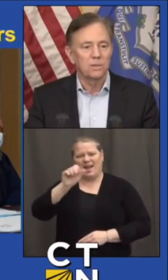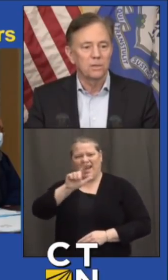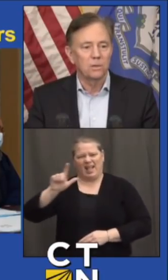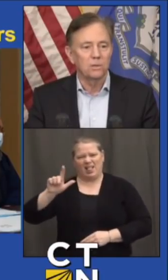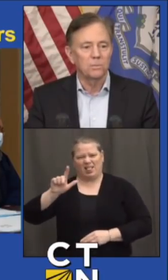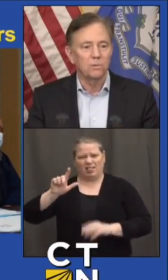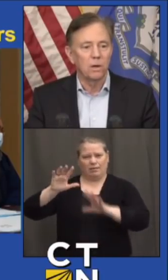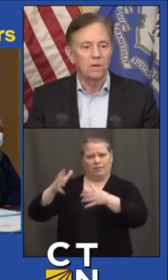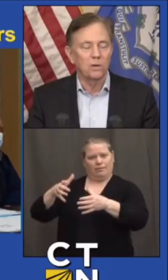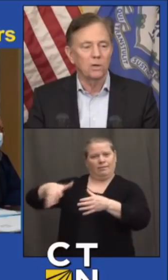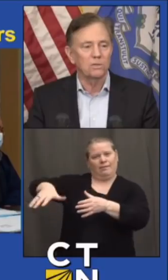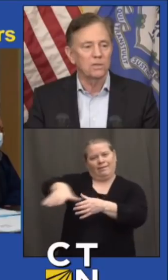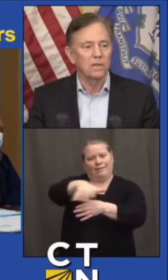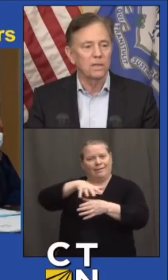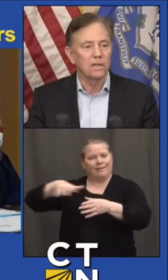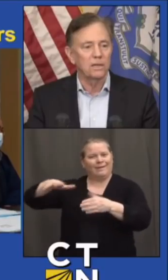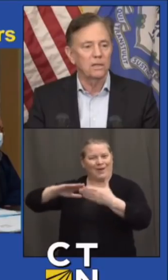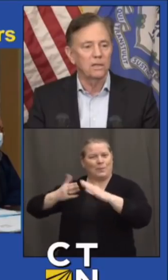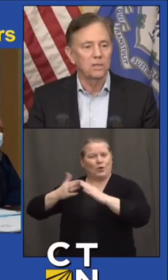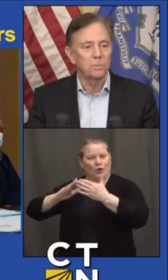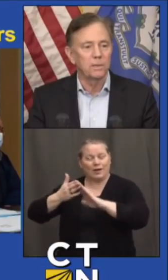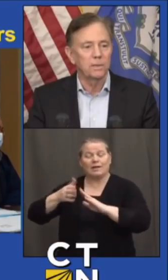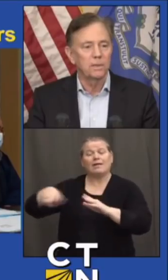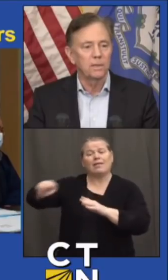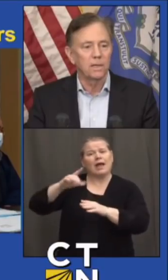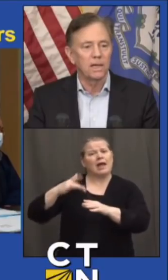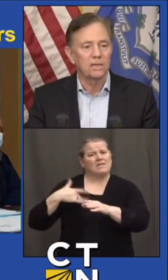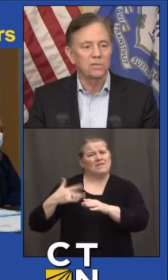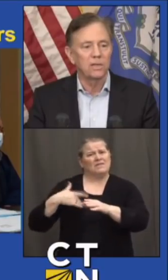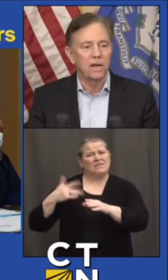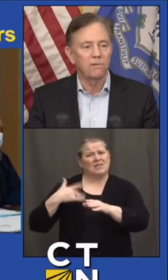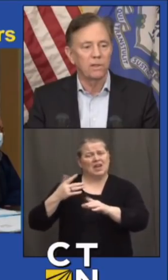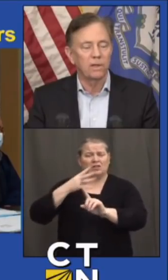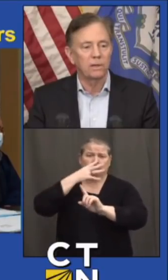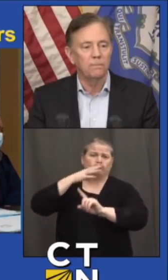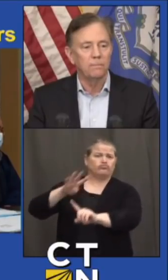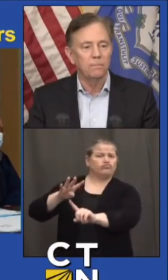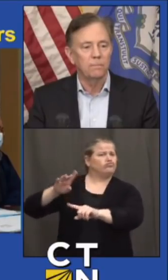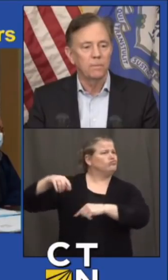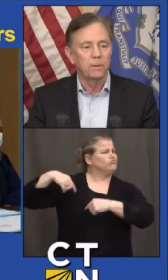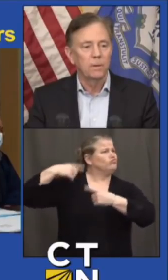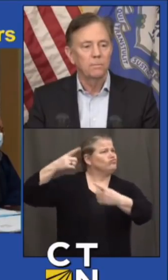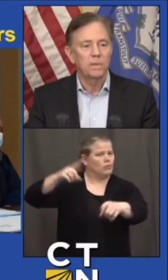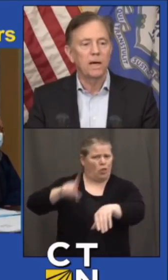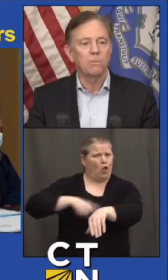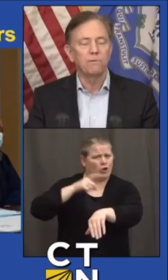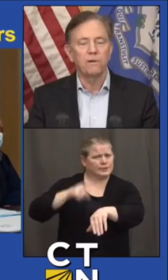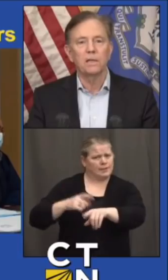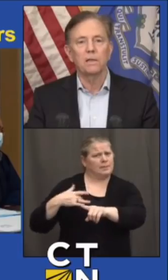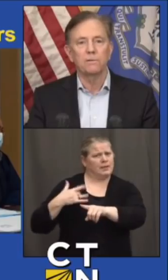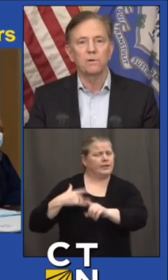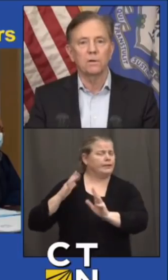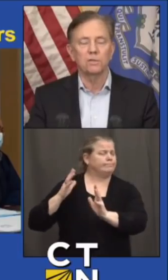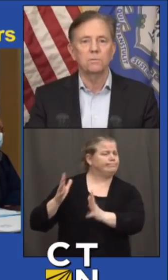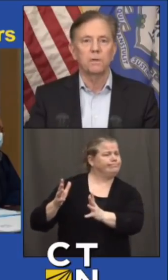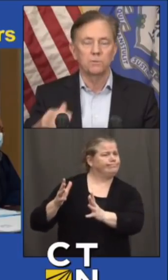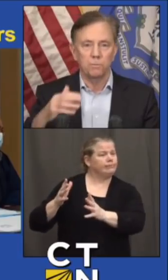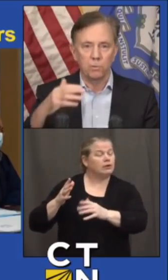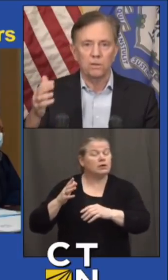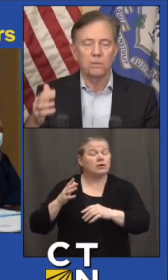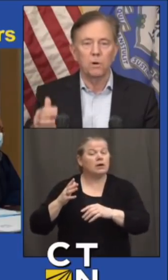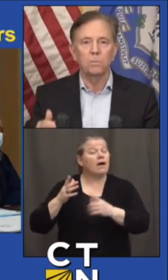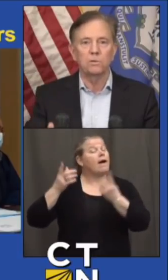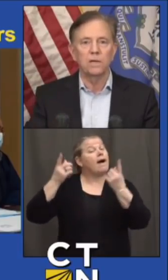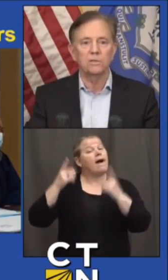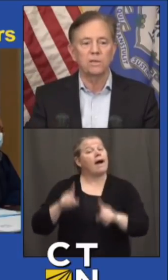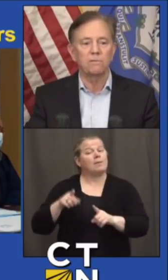as Alderman Ron Hurt said, the Hill has been the last in everything. But now we're finally the first because we